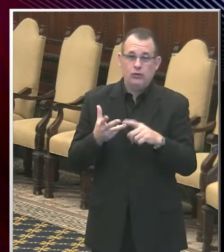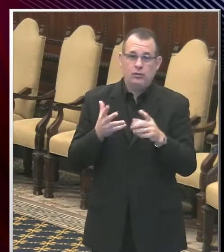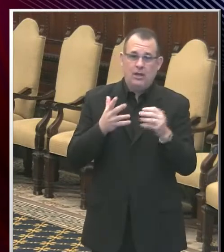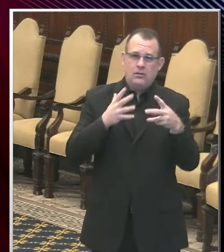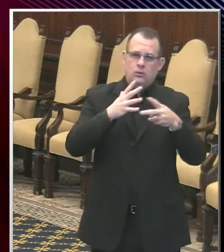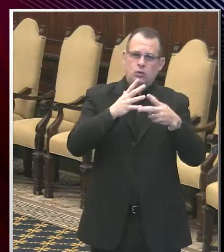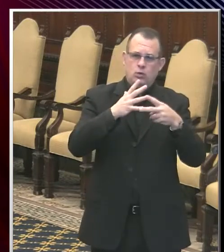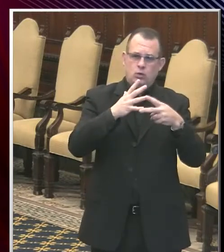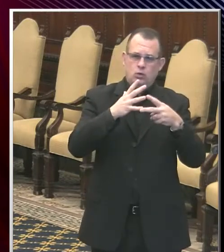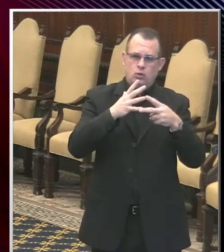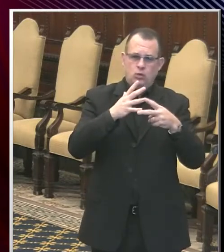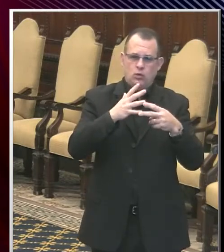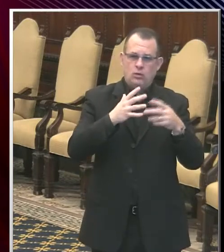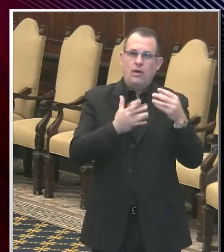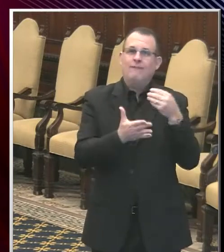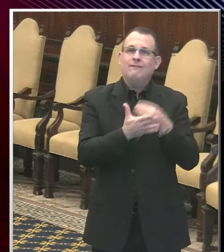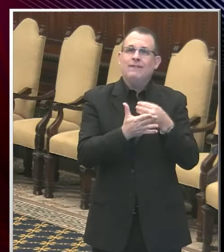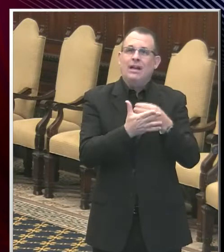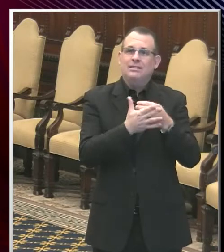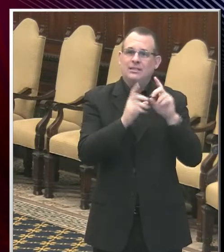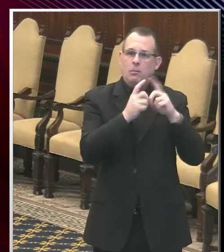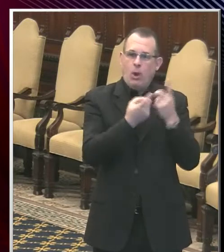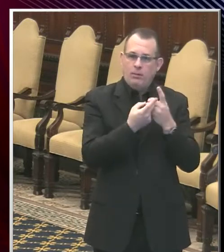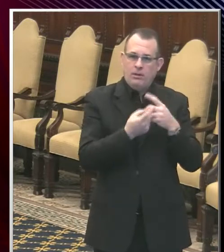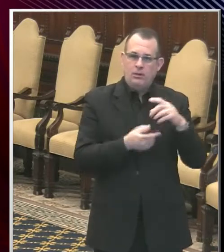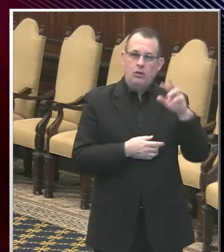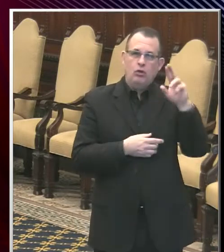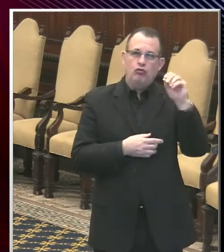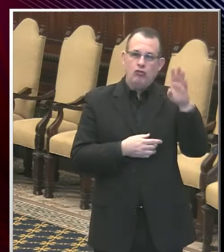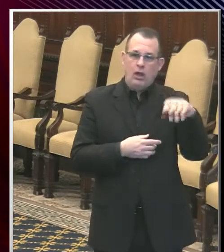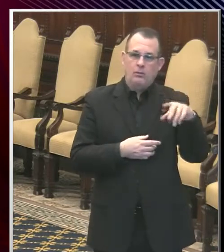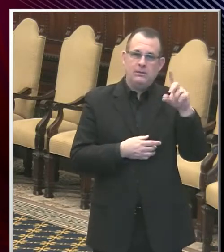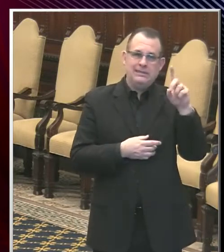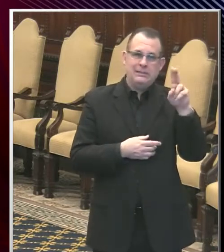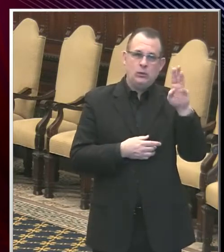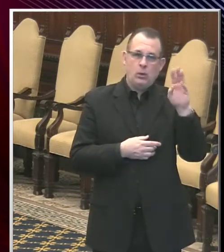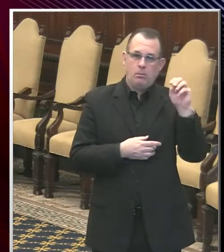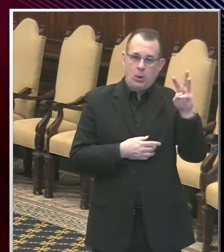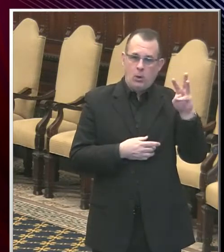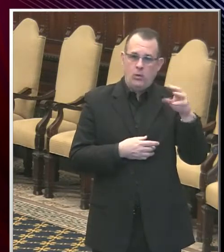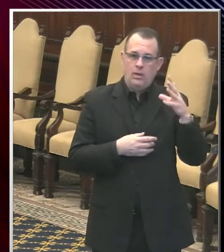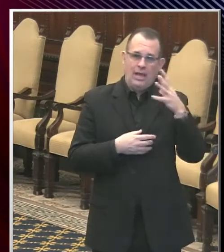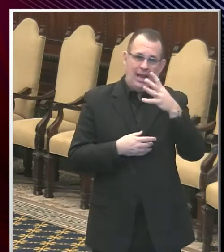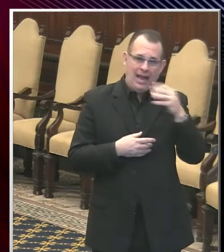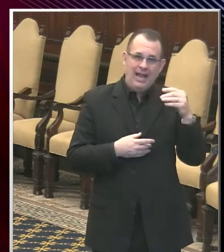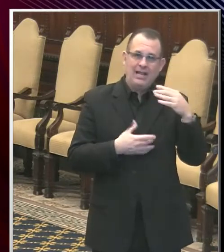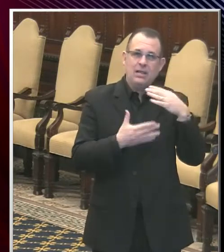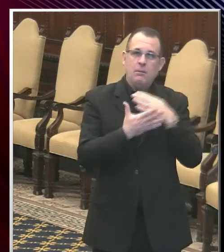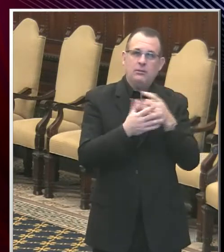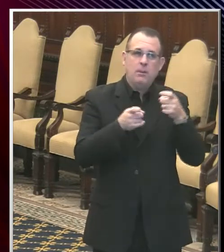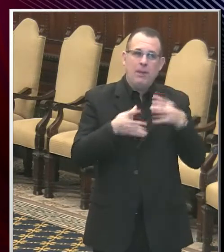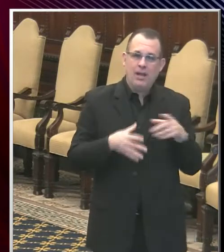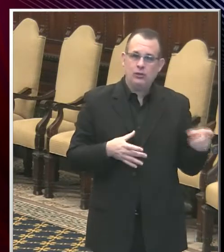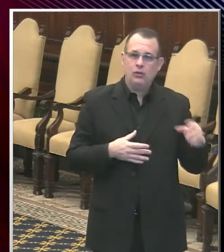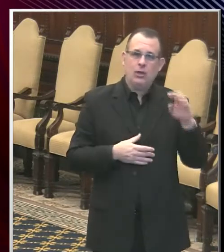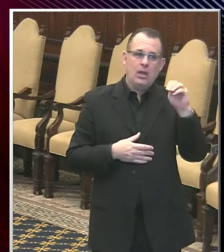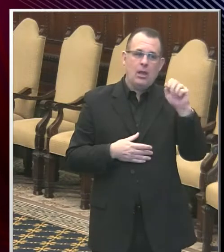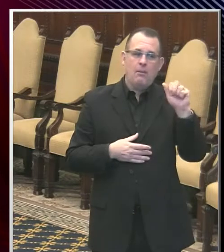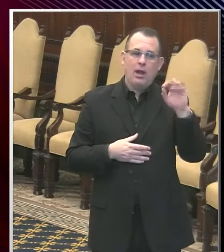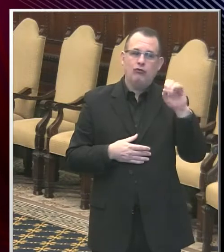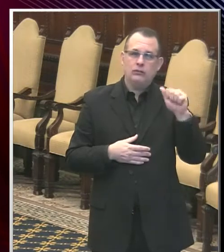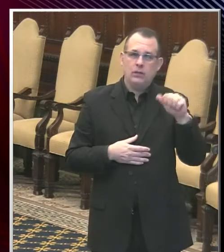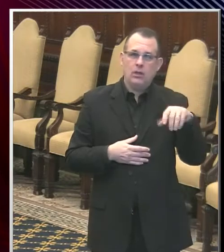are the finance director, Rob Dubo, and the city's budget director, Marisa Waxman, in case there are questions related to